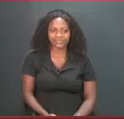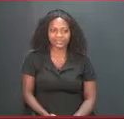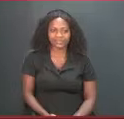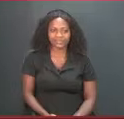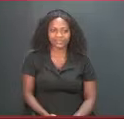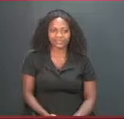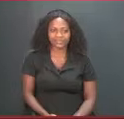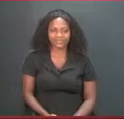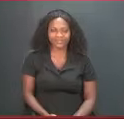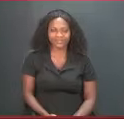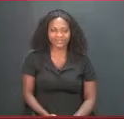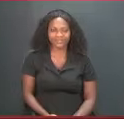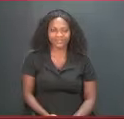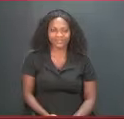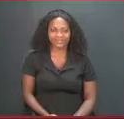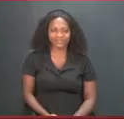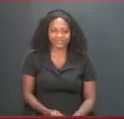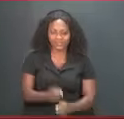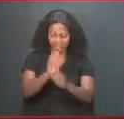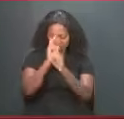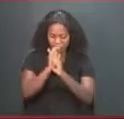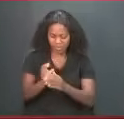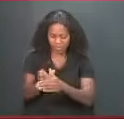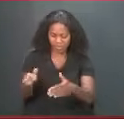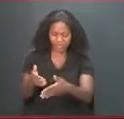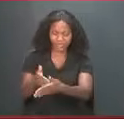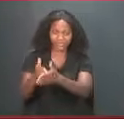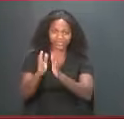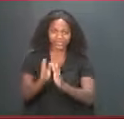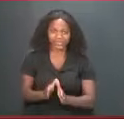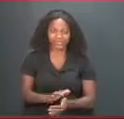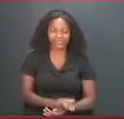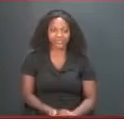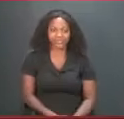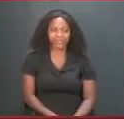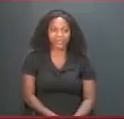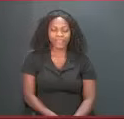Honorable Majority Leader.